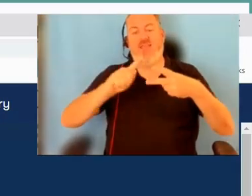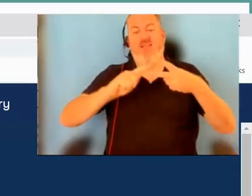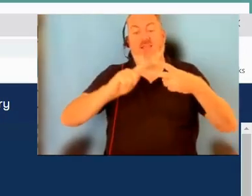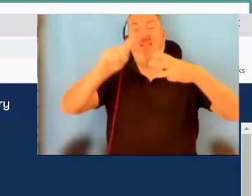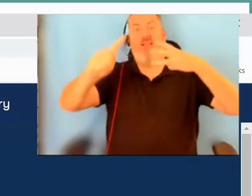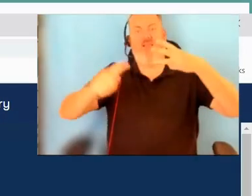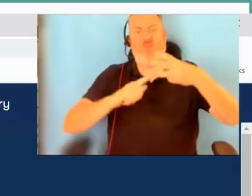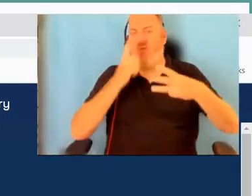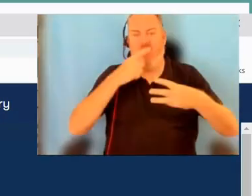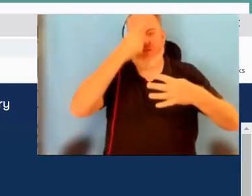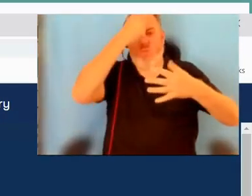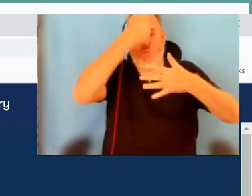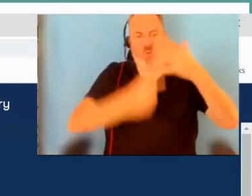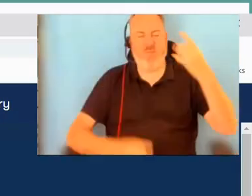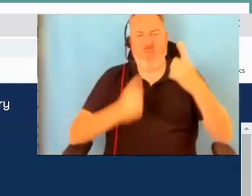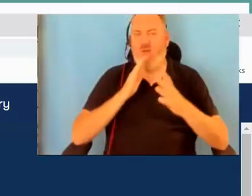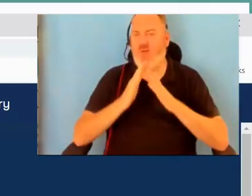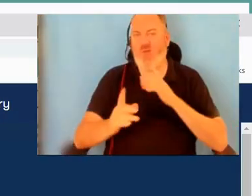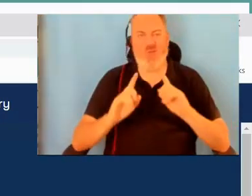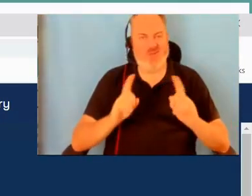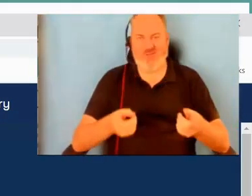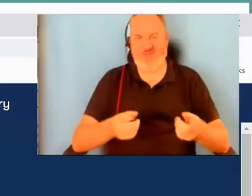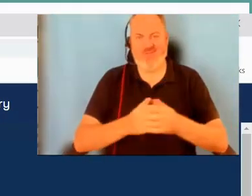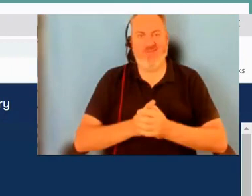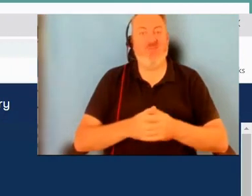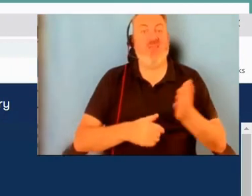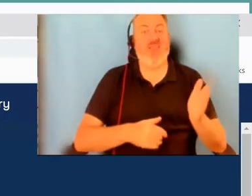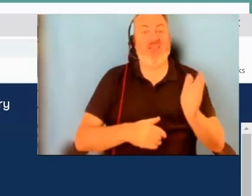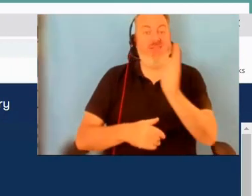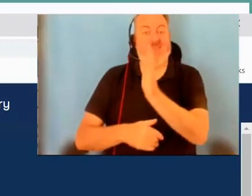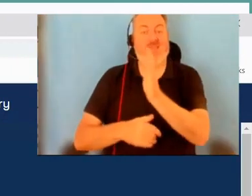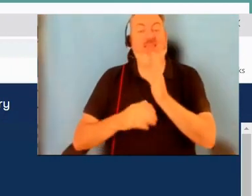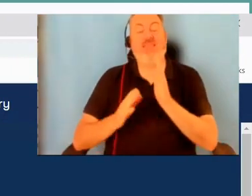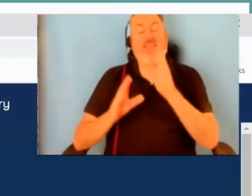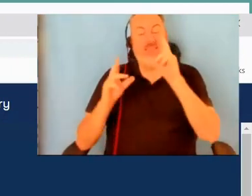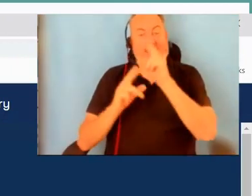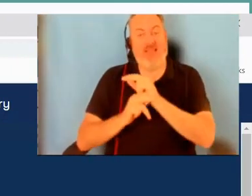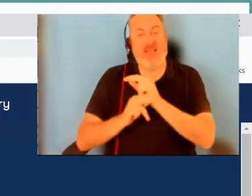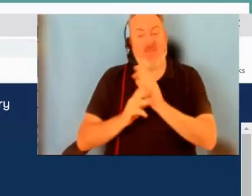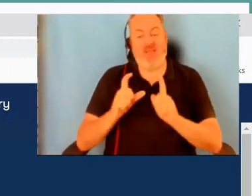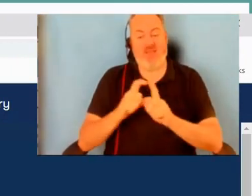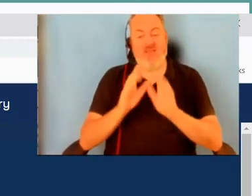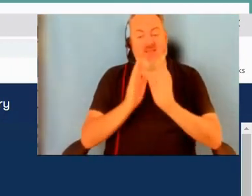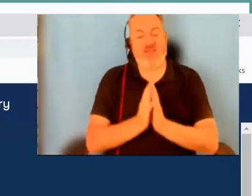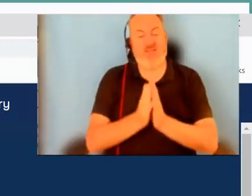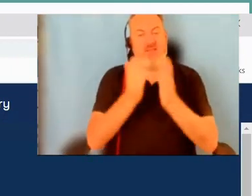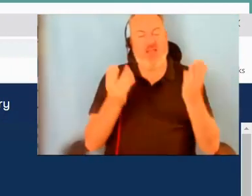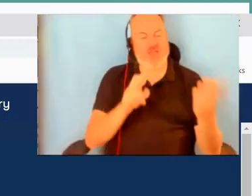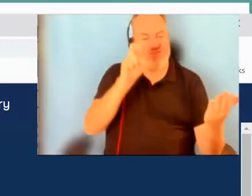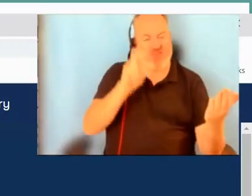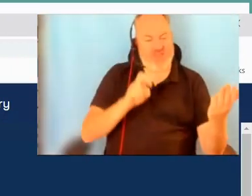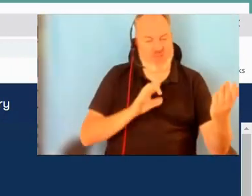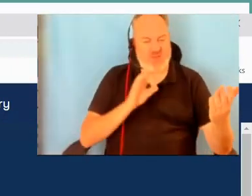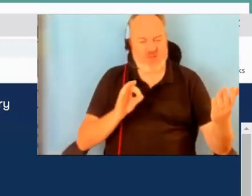to the middle top of the screen, we've got a sleep diary. So Sleepio allows you to keep track of your sleep. It'll ask